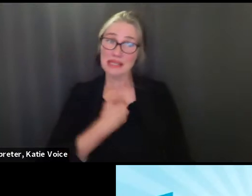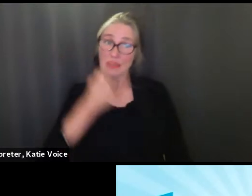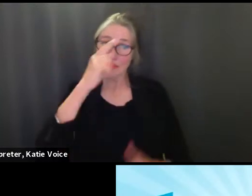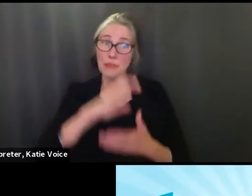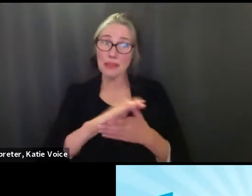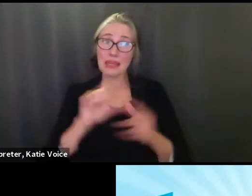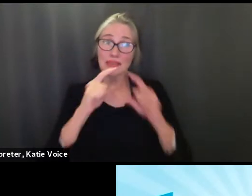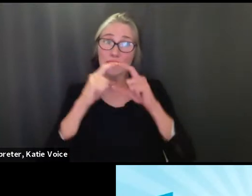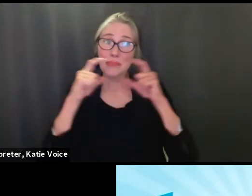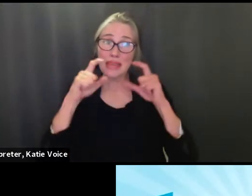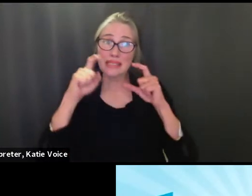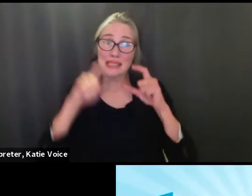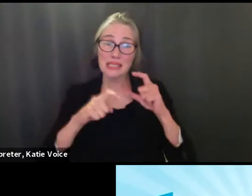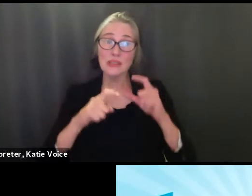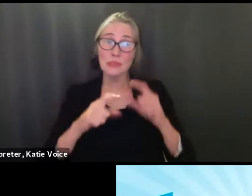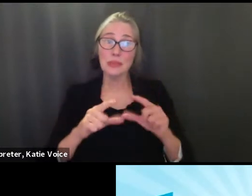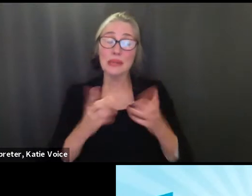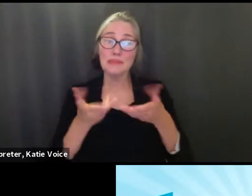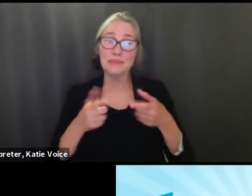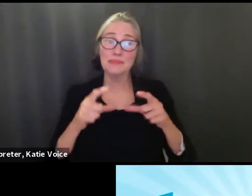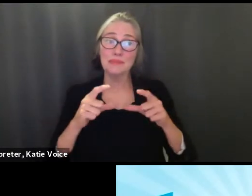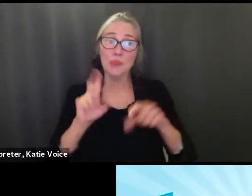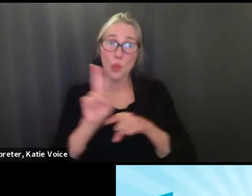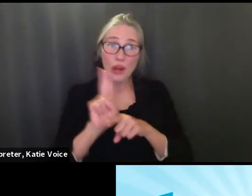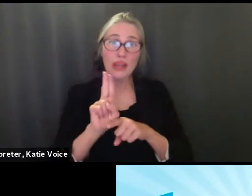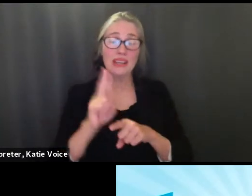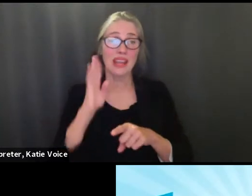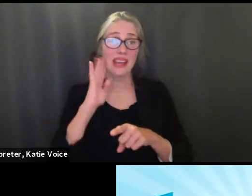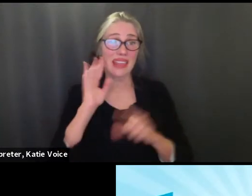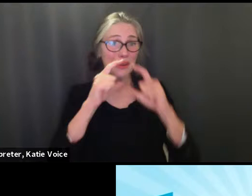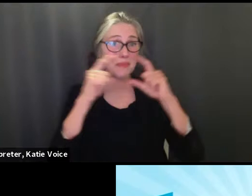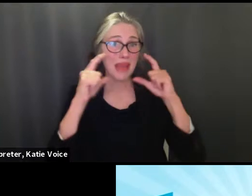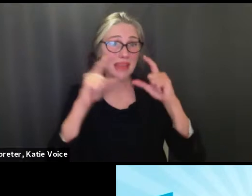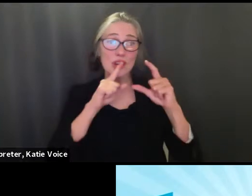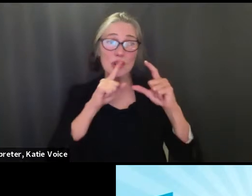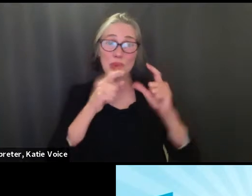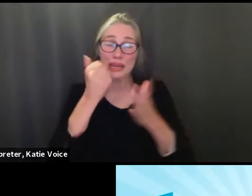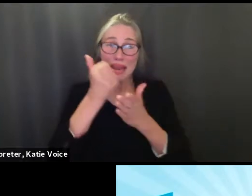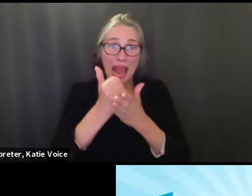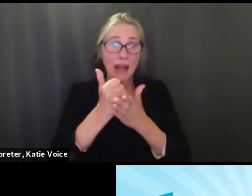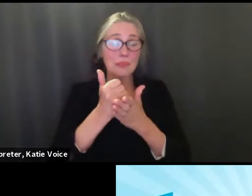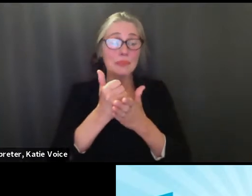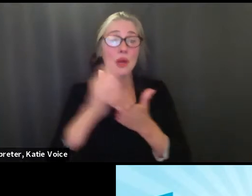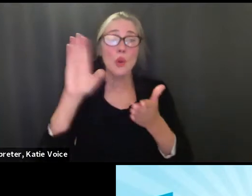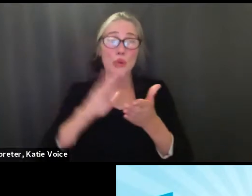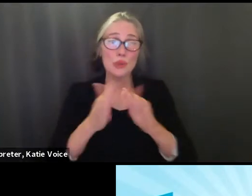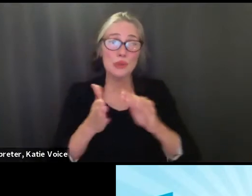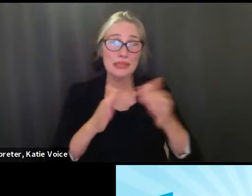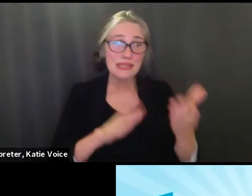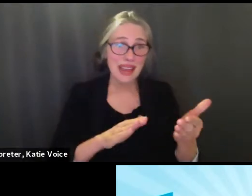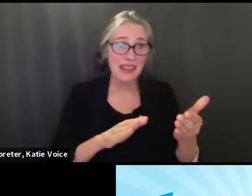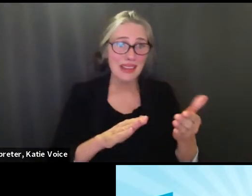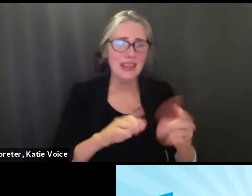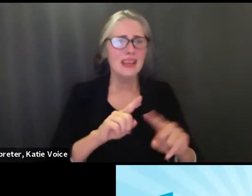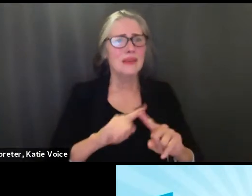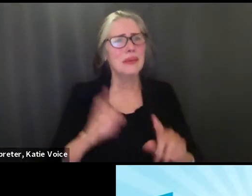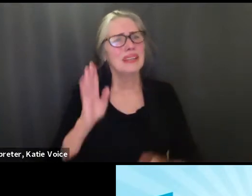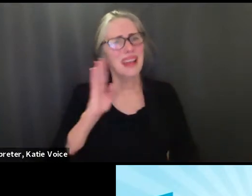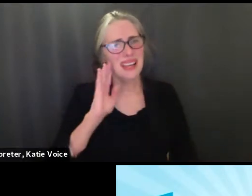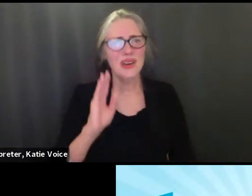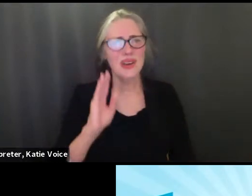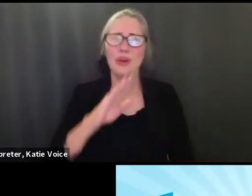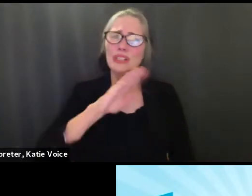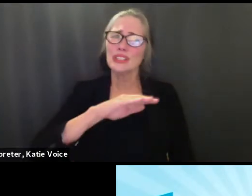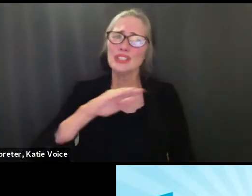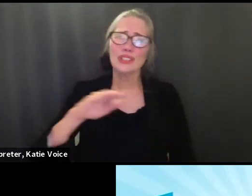have saved countless lives, I do firmly believe that kids have borne the brunt